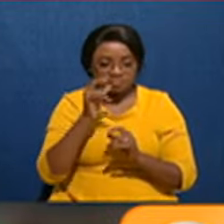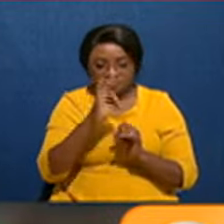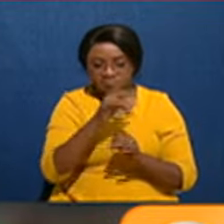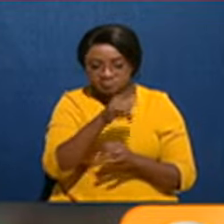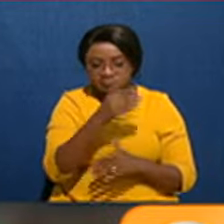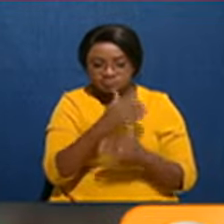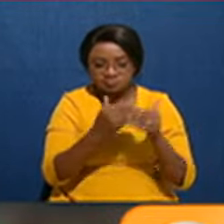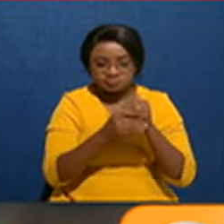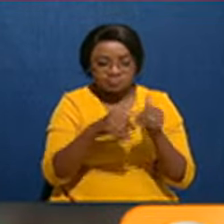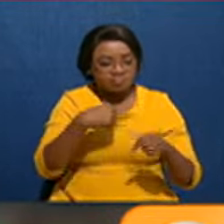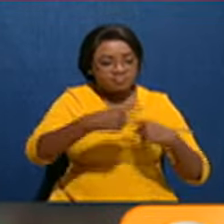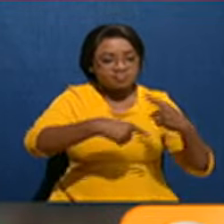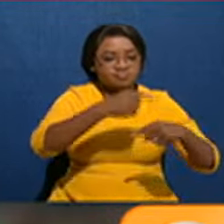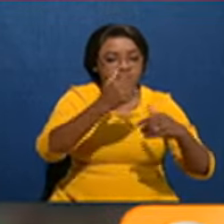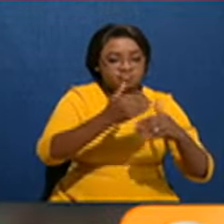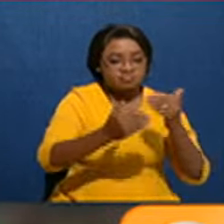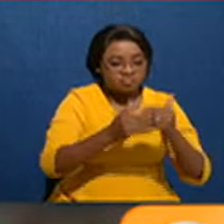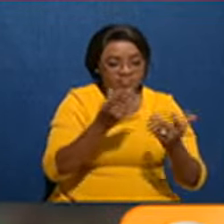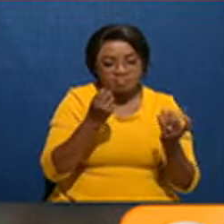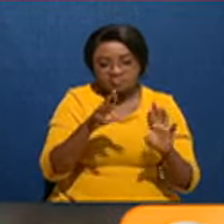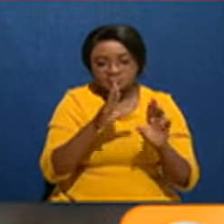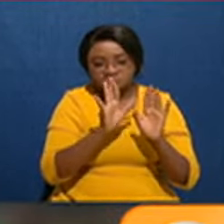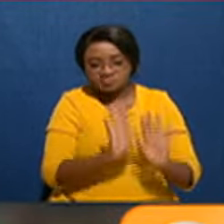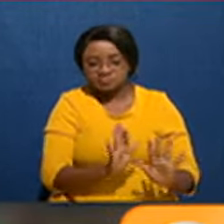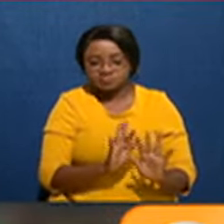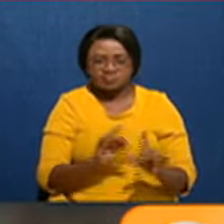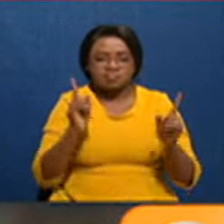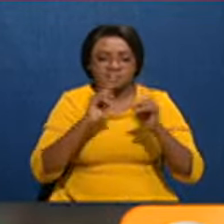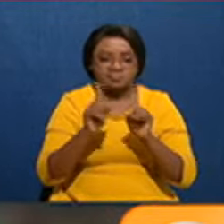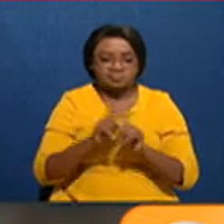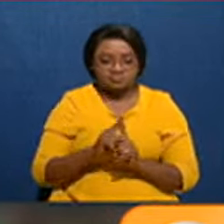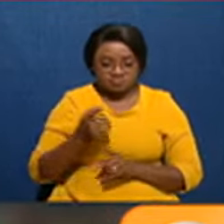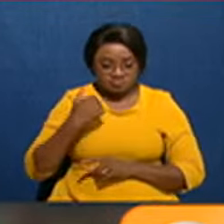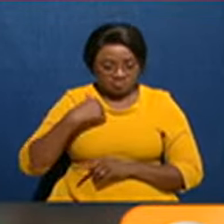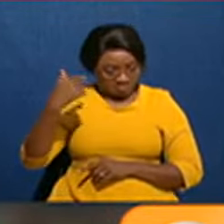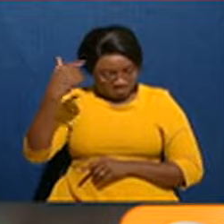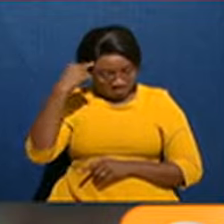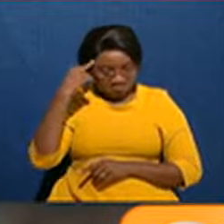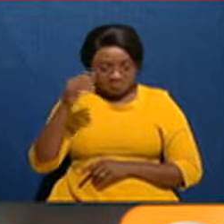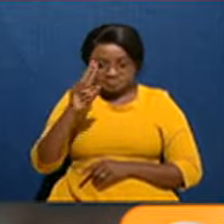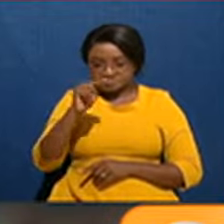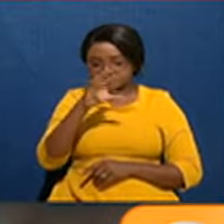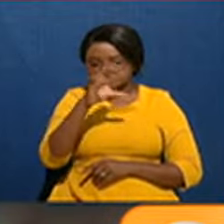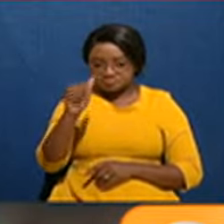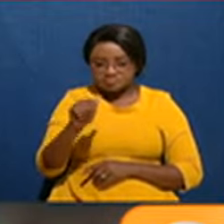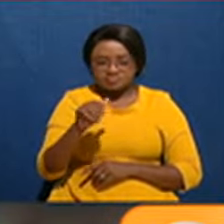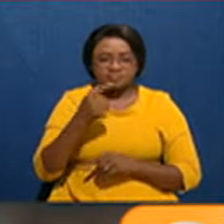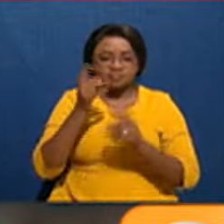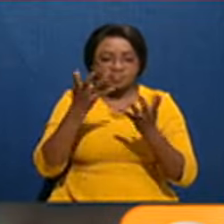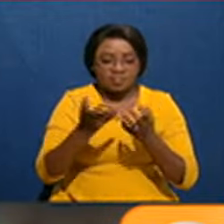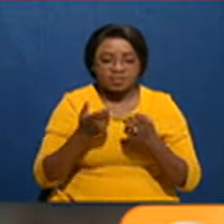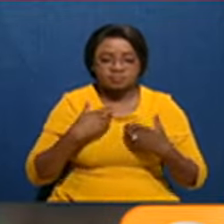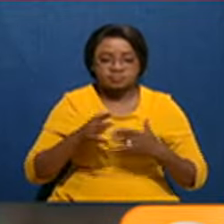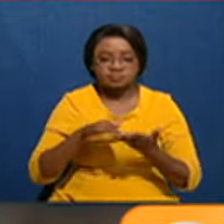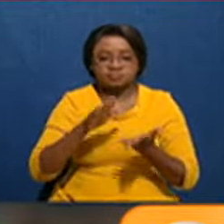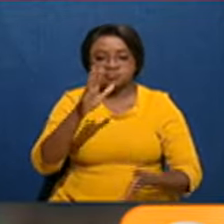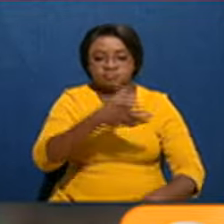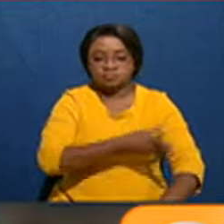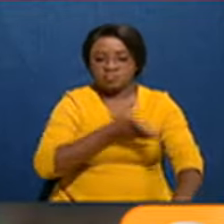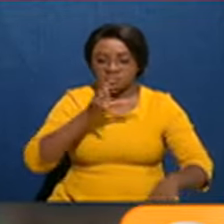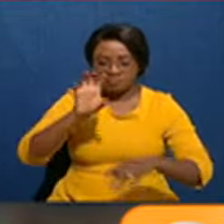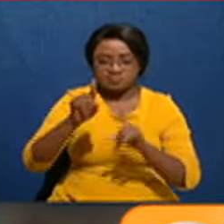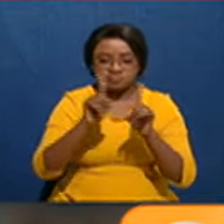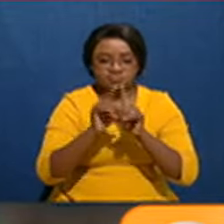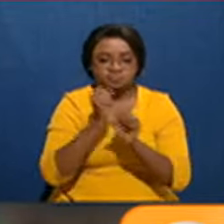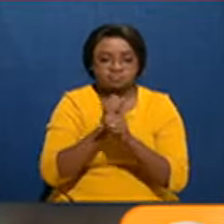constructed. So there's an element of capacity. So I think what NCA, in my view, needs is actually to be empowered to have more capacity to be able to